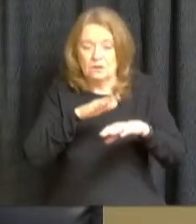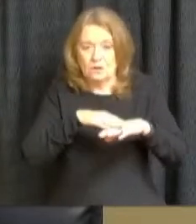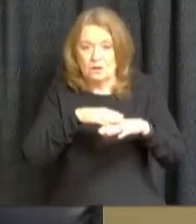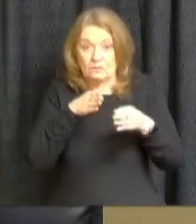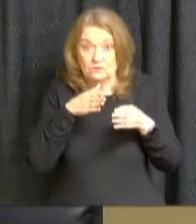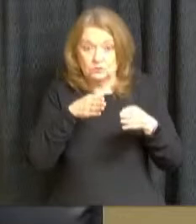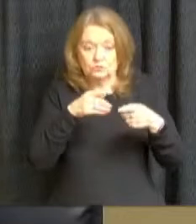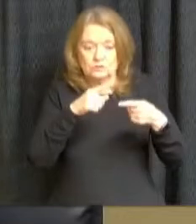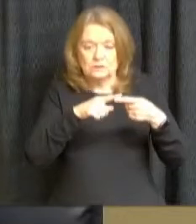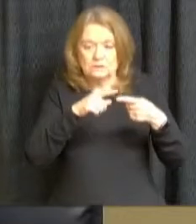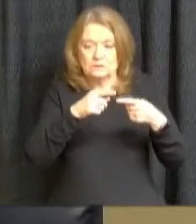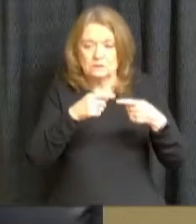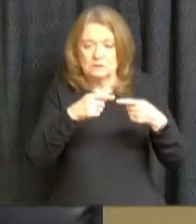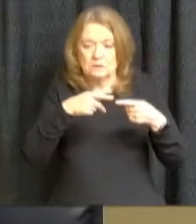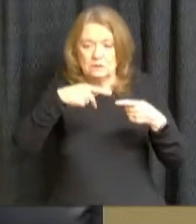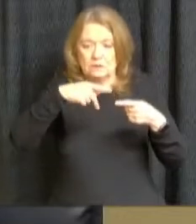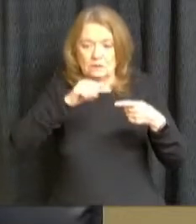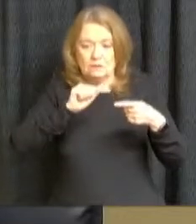for Pollard Road,